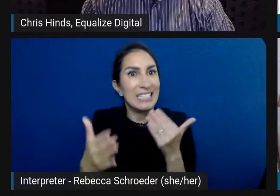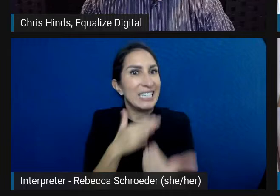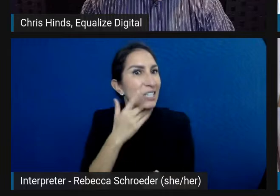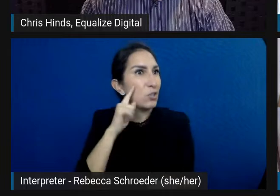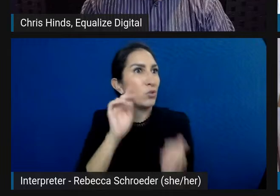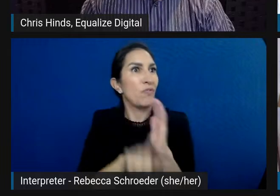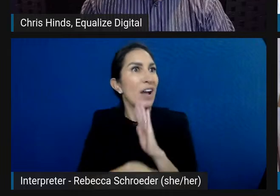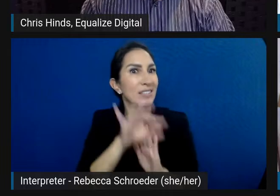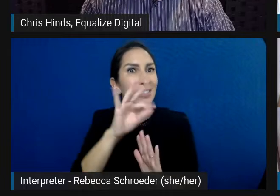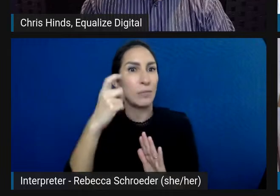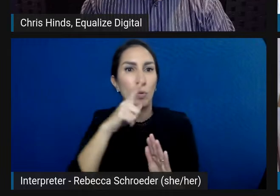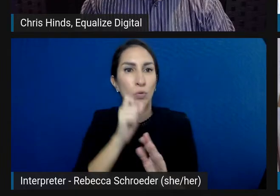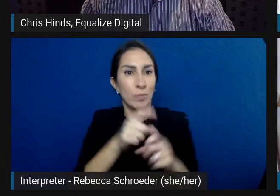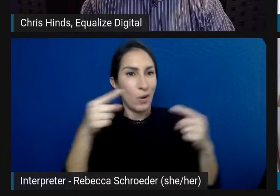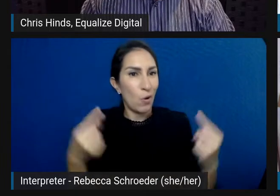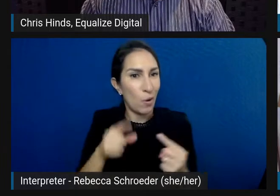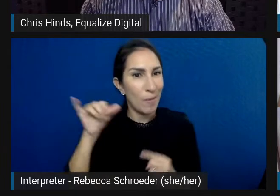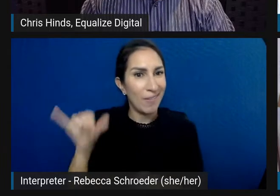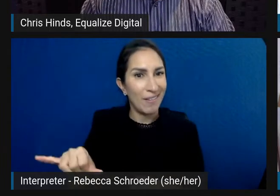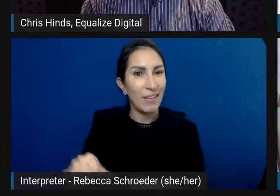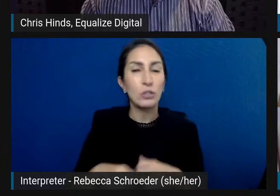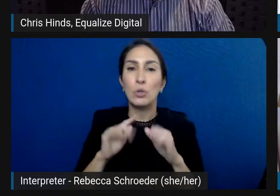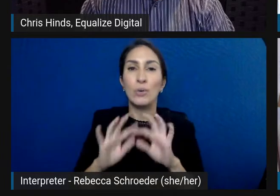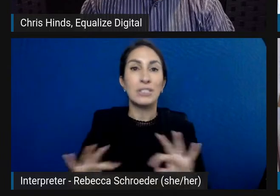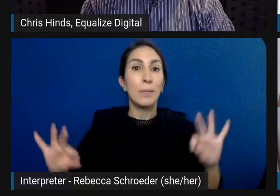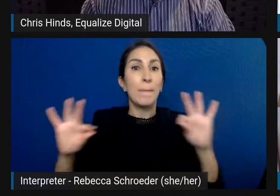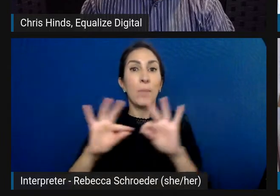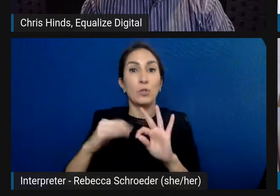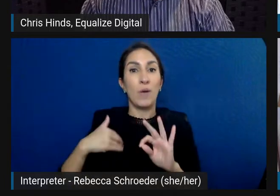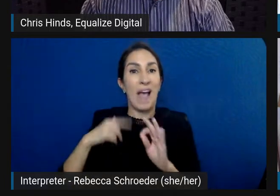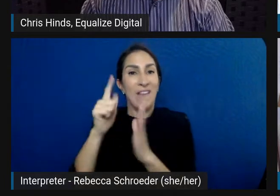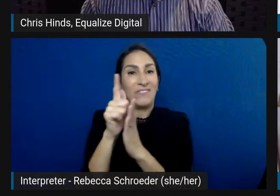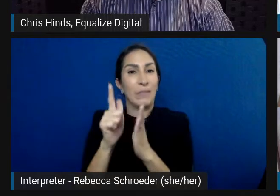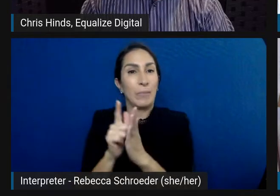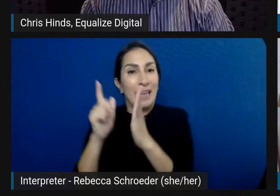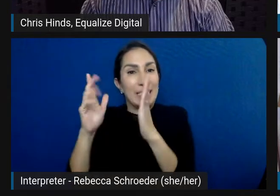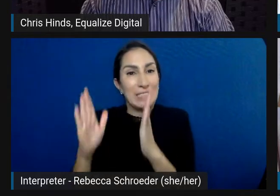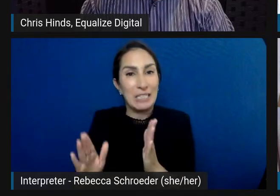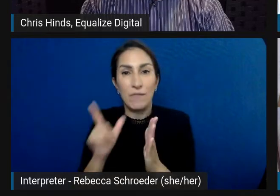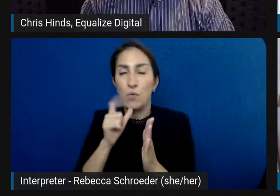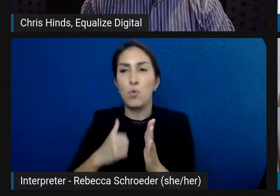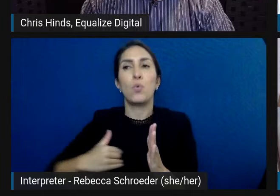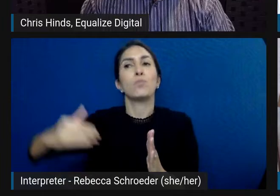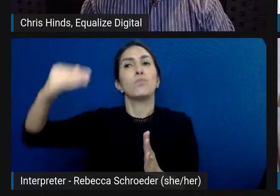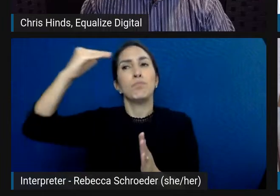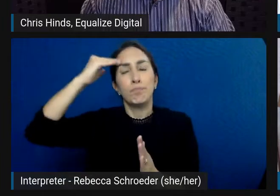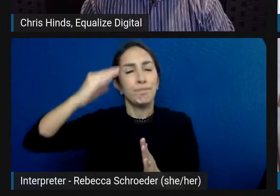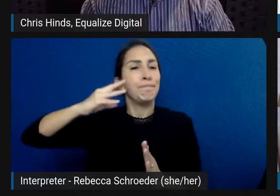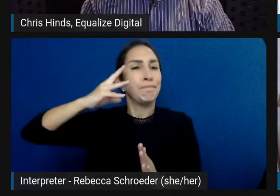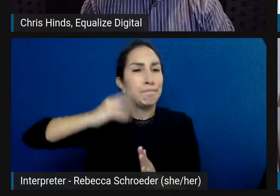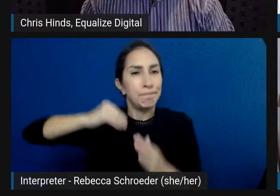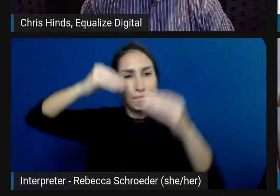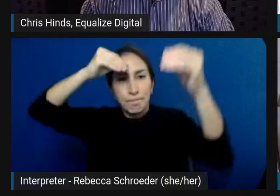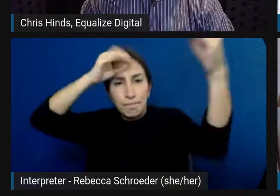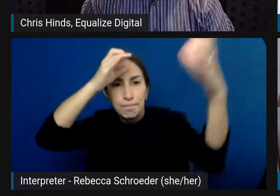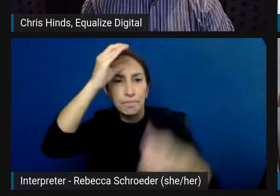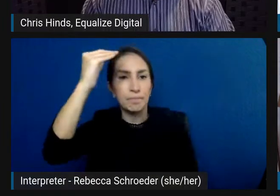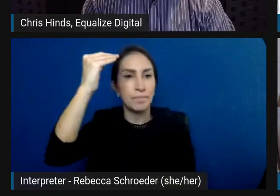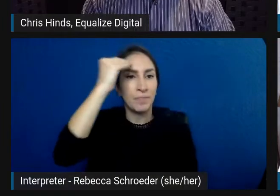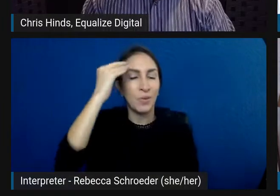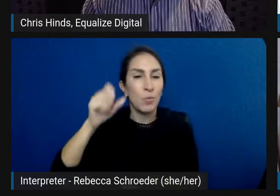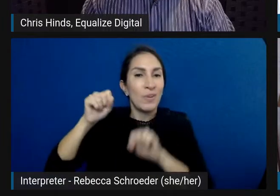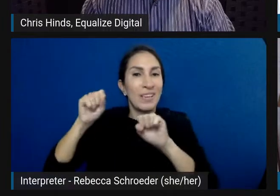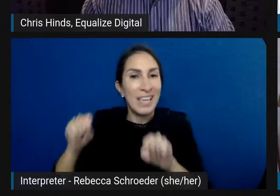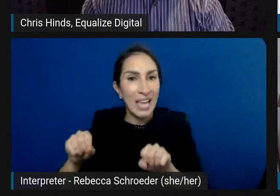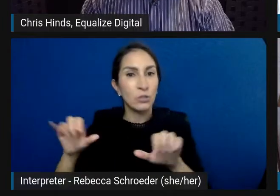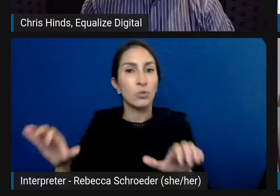is like, you actually have to have a plaintiff who has standing and has been unable to do something on your website